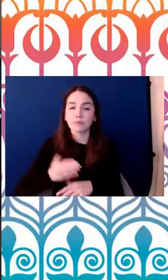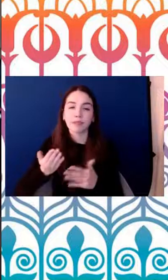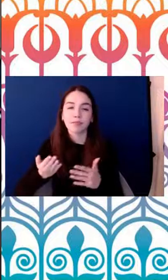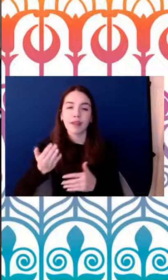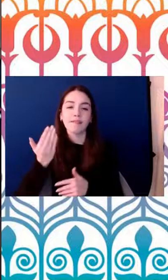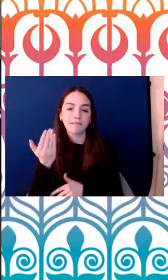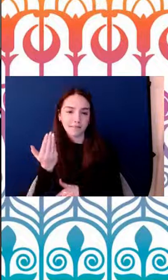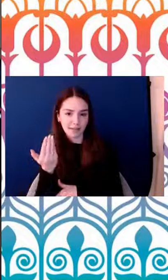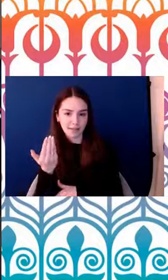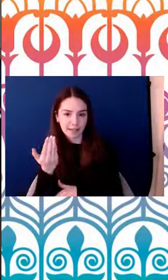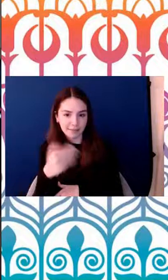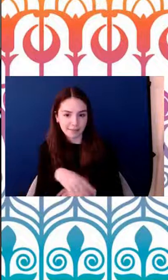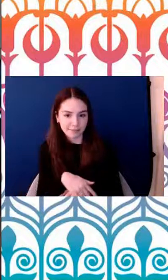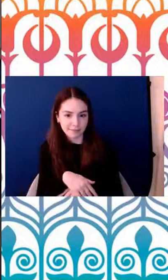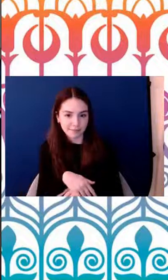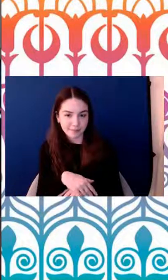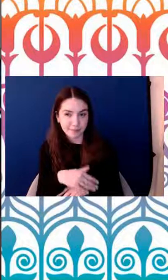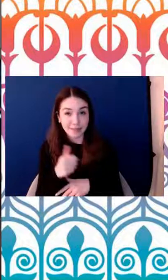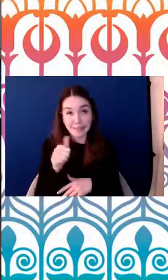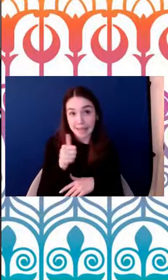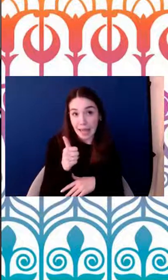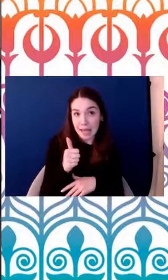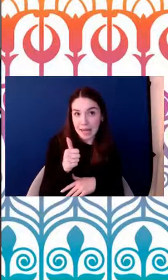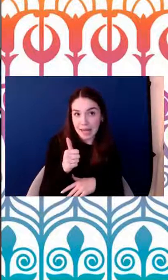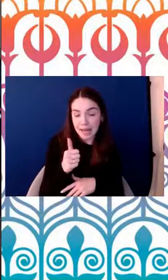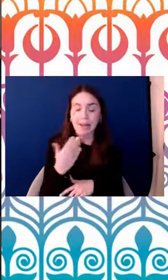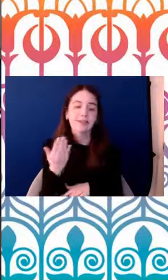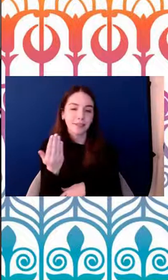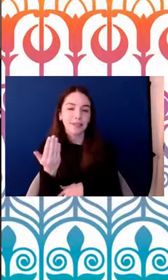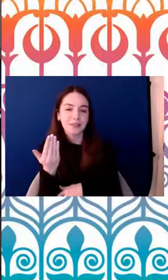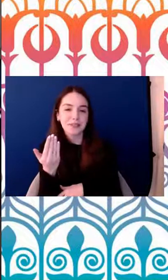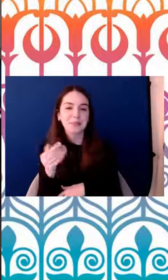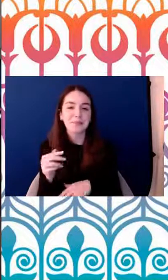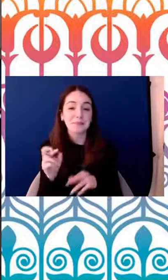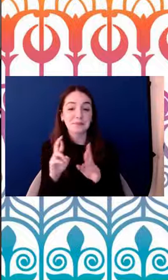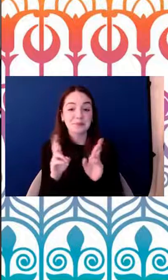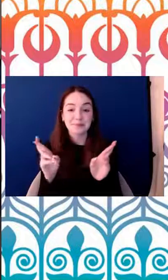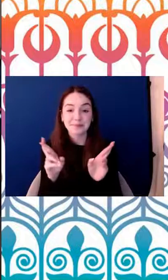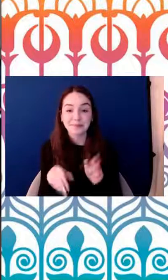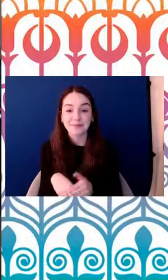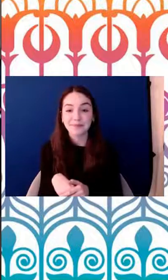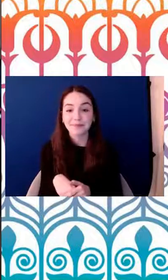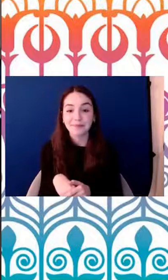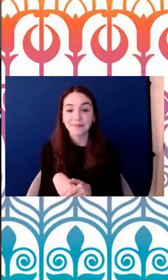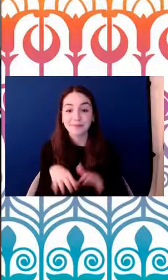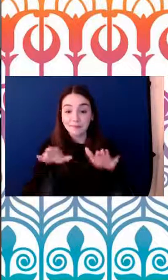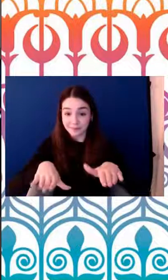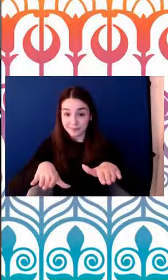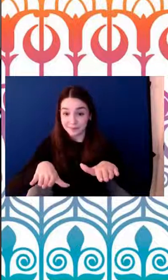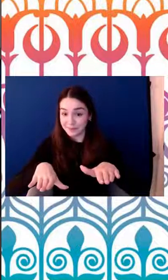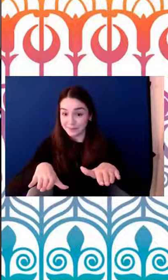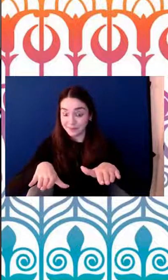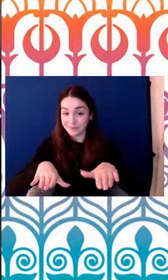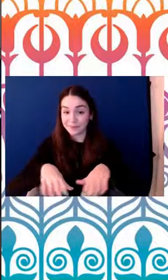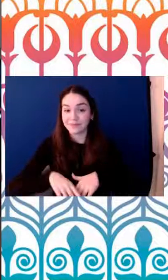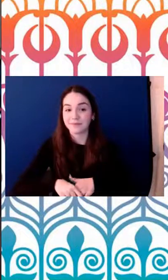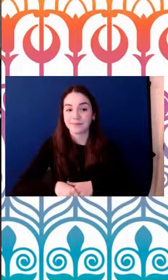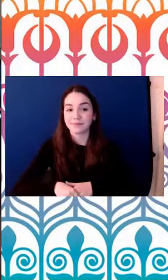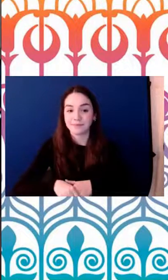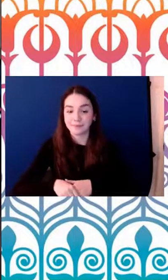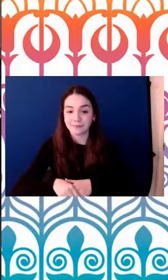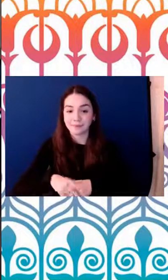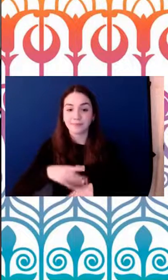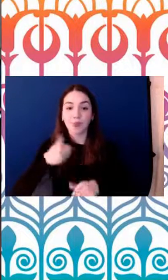those. 10? No, 15. Ready? Hands out.